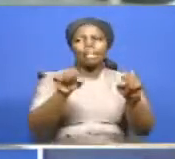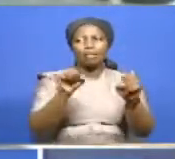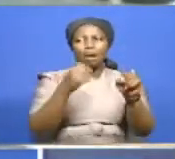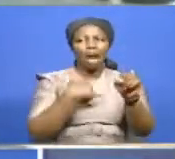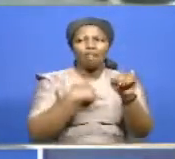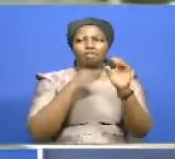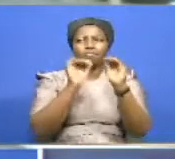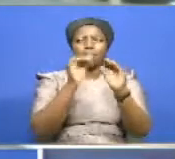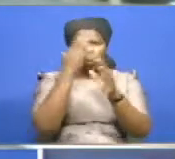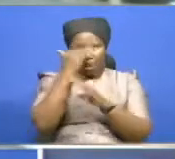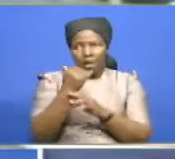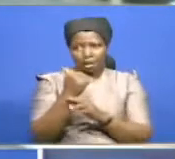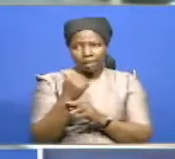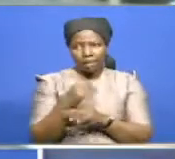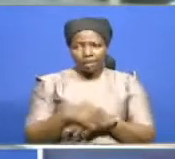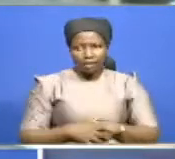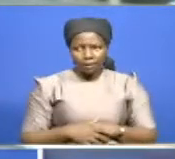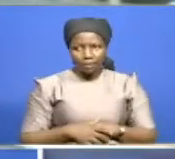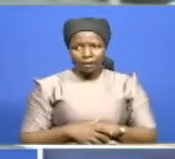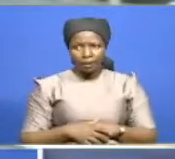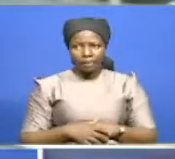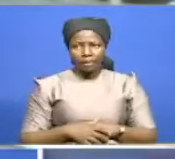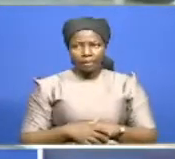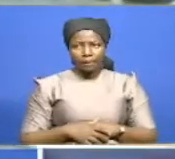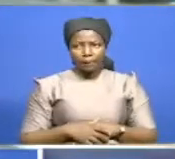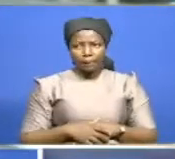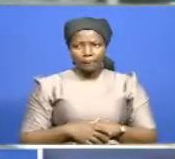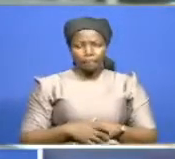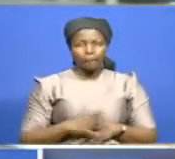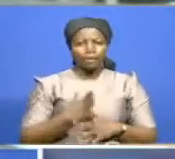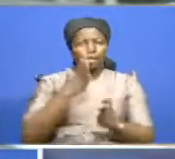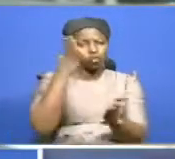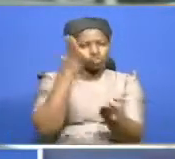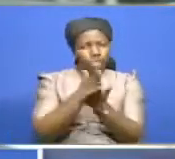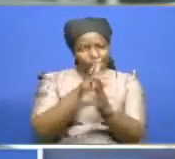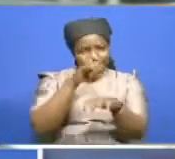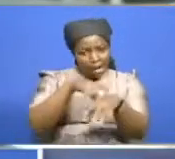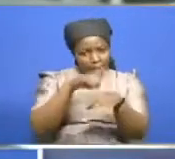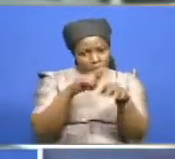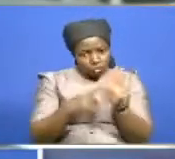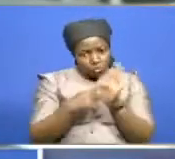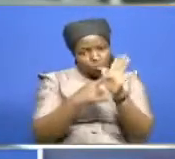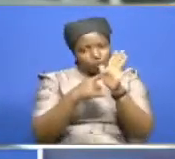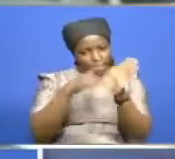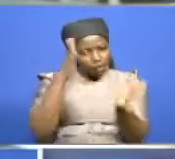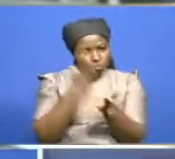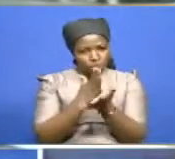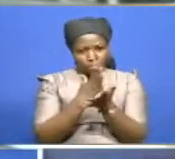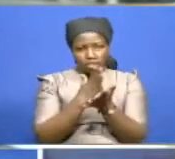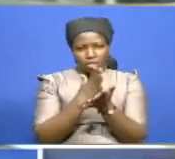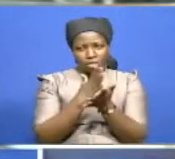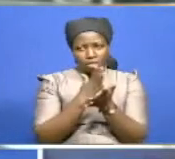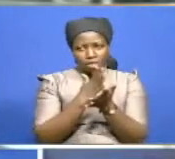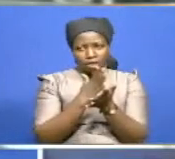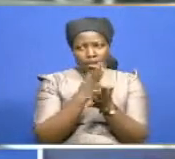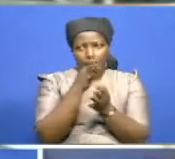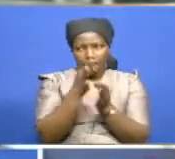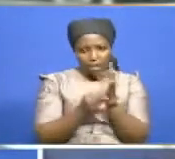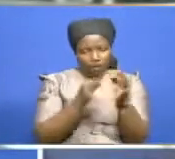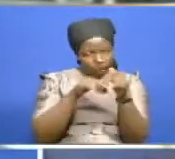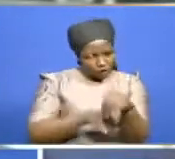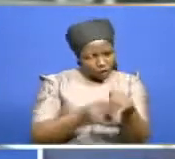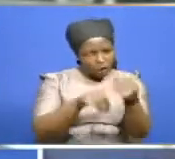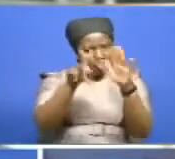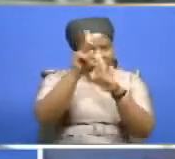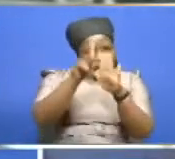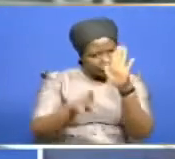because of the one truth. Truth, when you bring it, then if you are bound by these